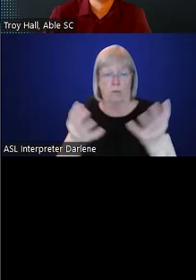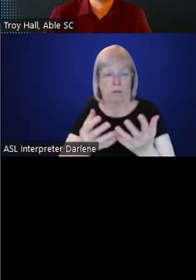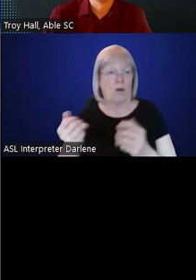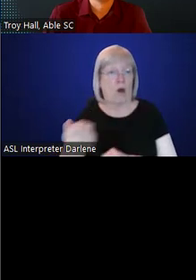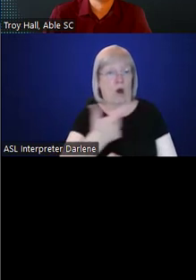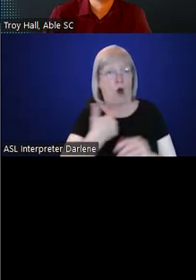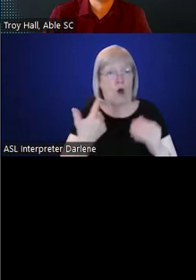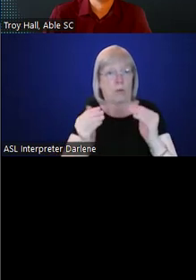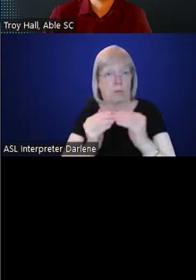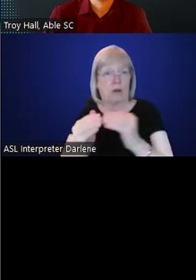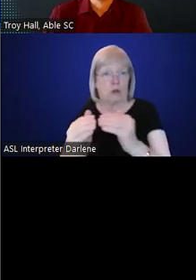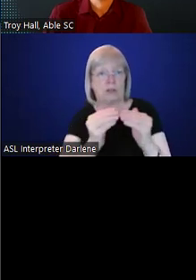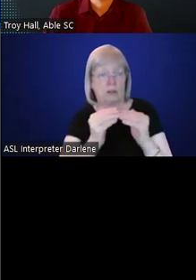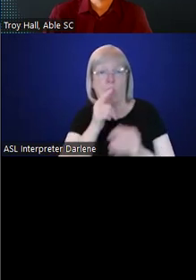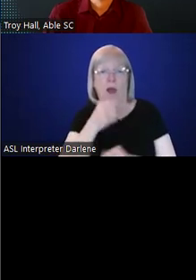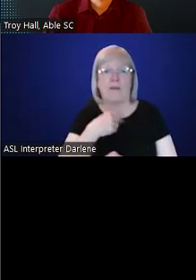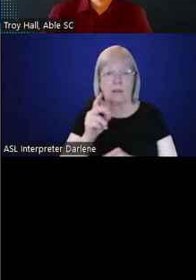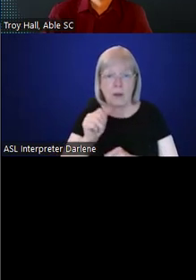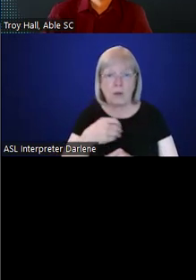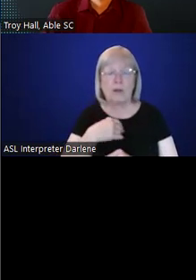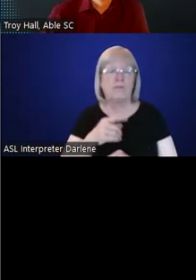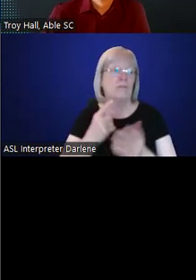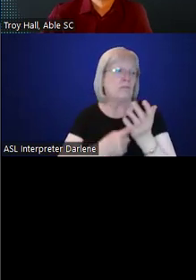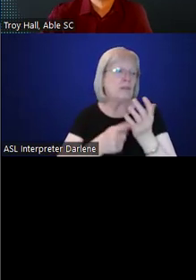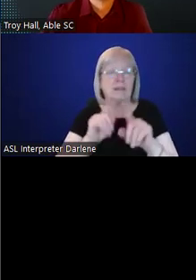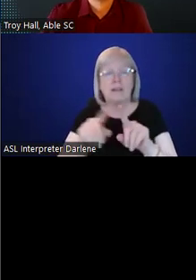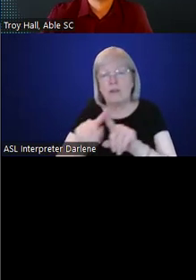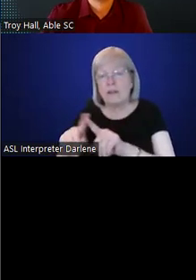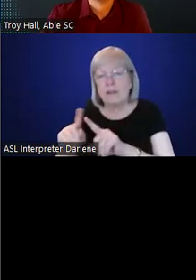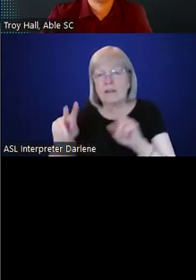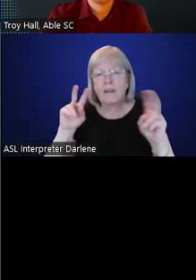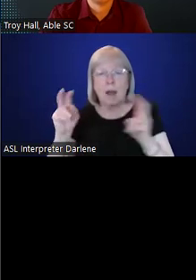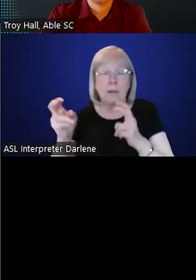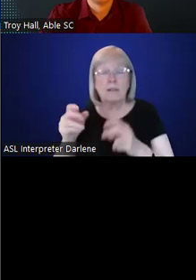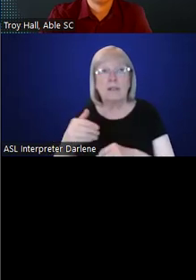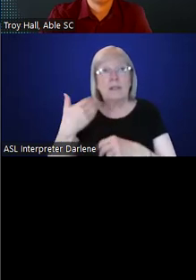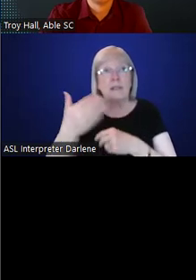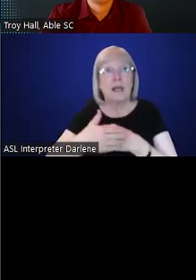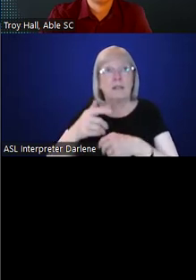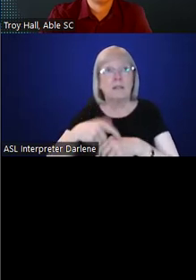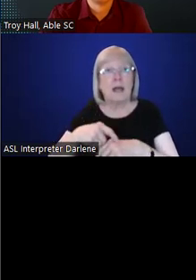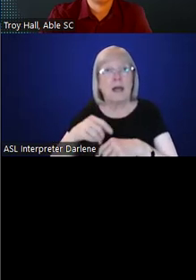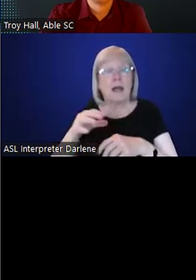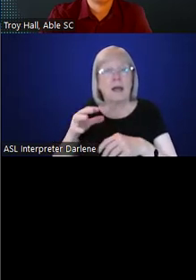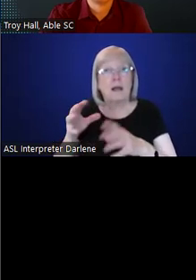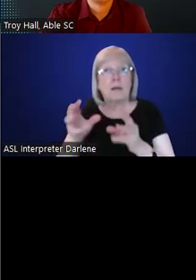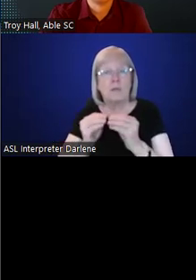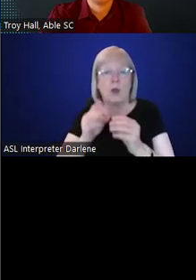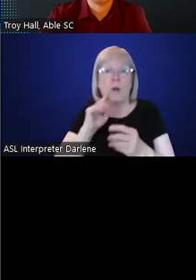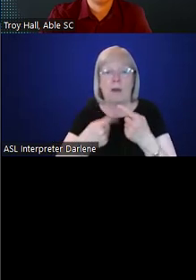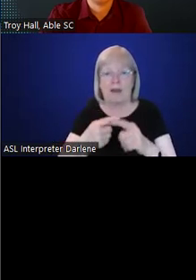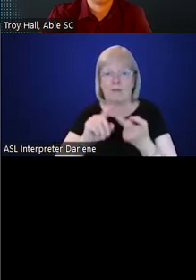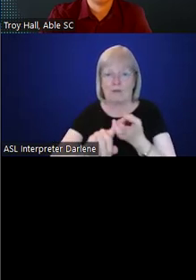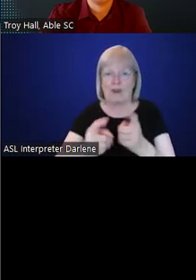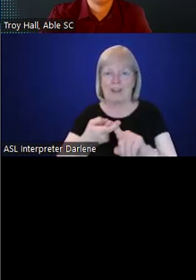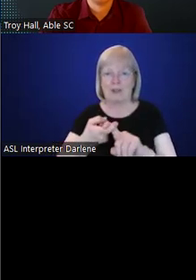have disabilities, and we talk about different topics. Our next one is on friendship and